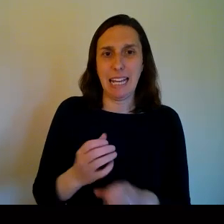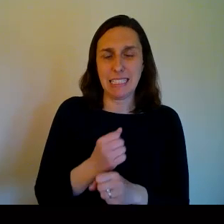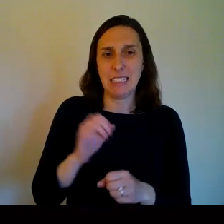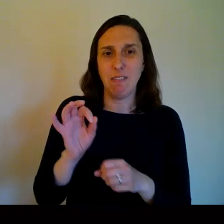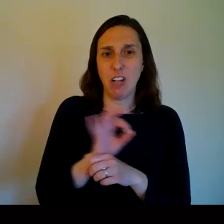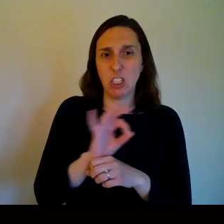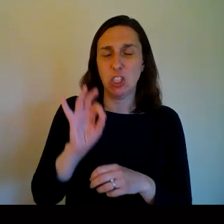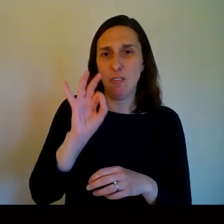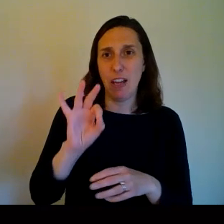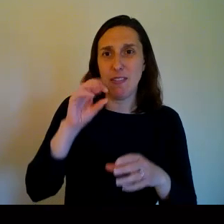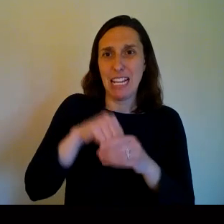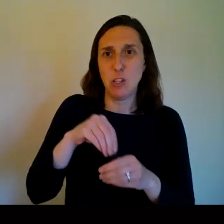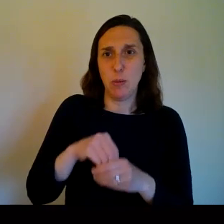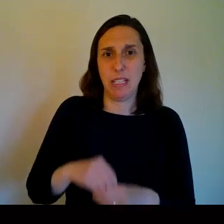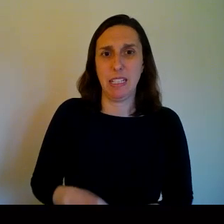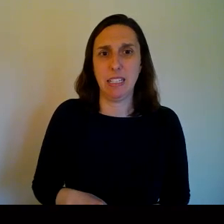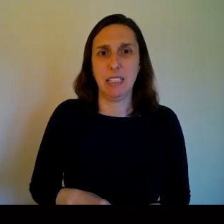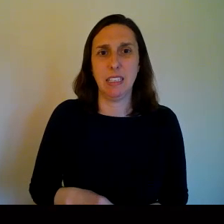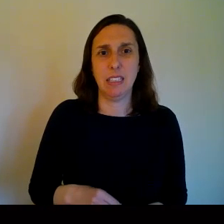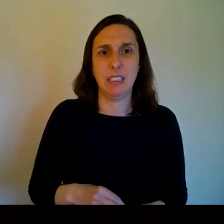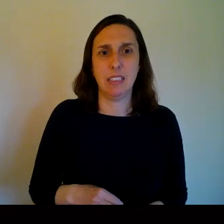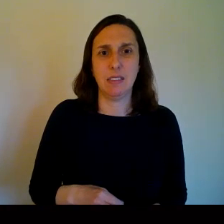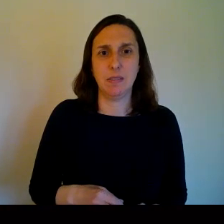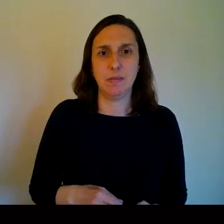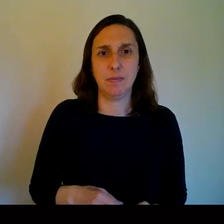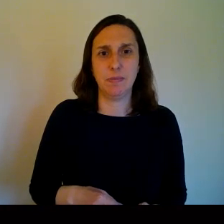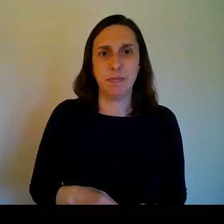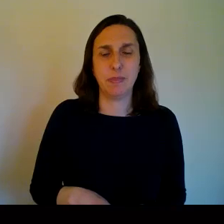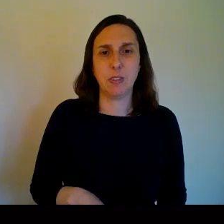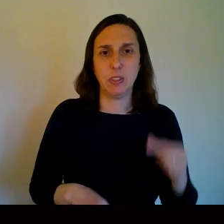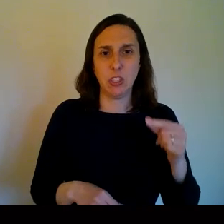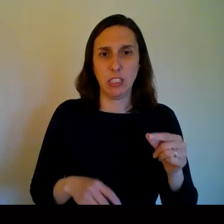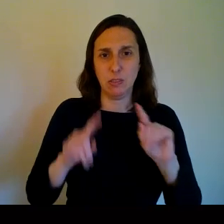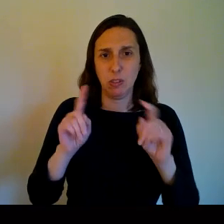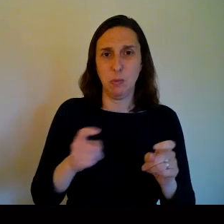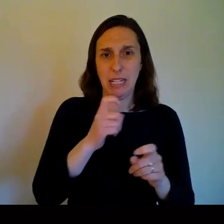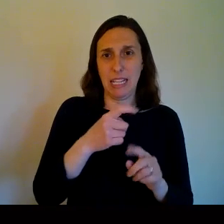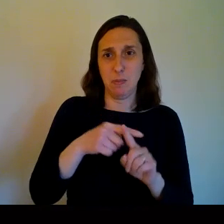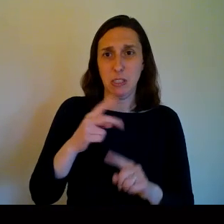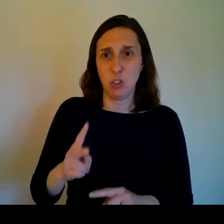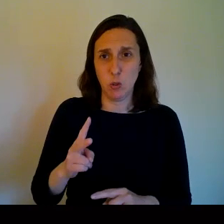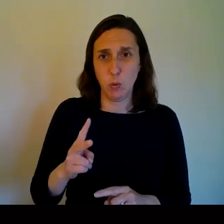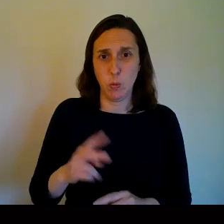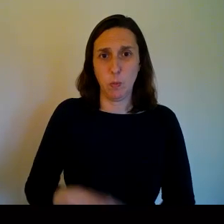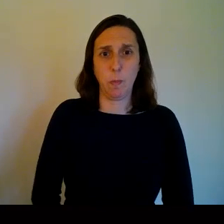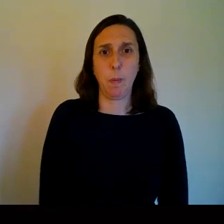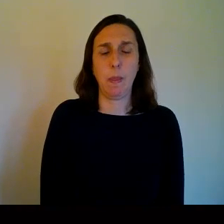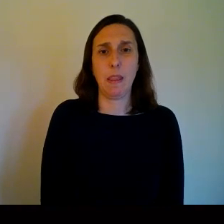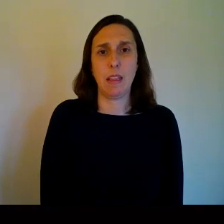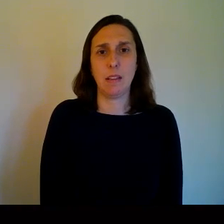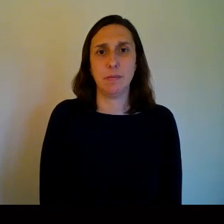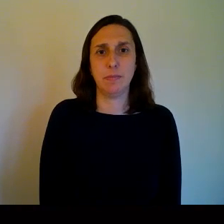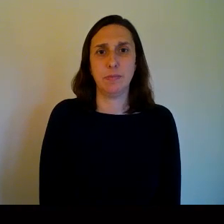And so this says into G, I'm going to put x plus 2 wherever I see x.